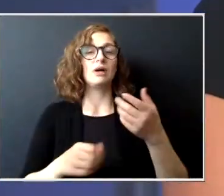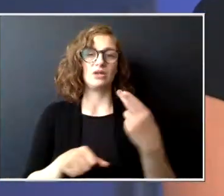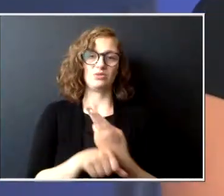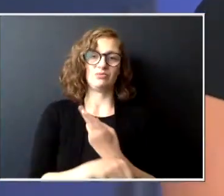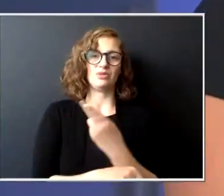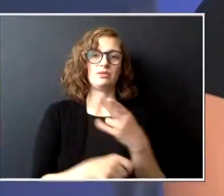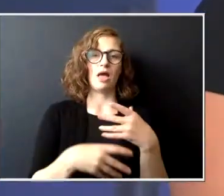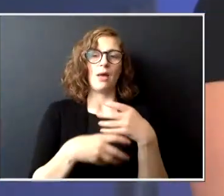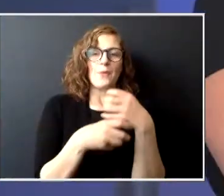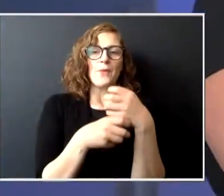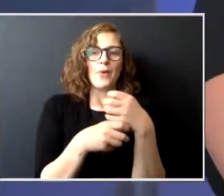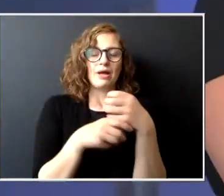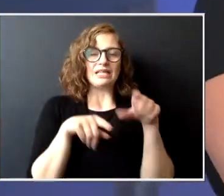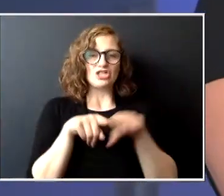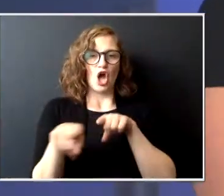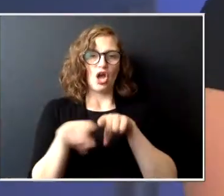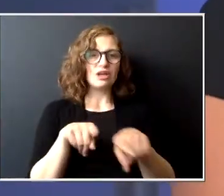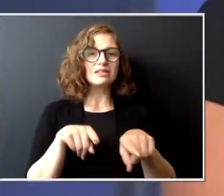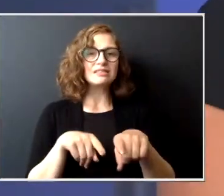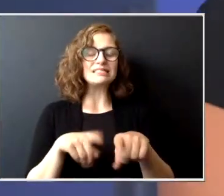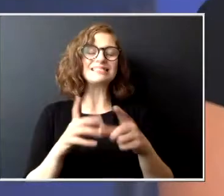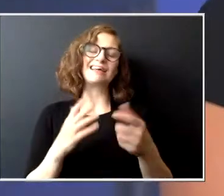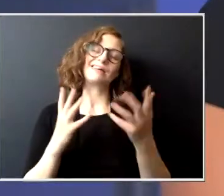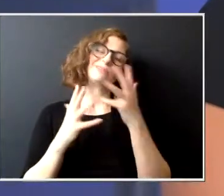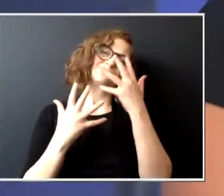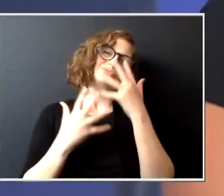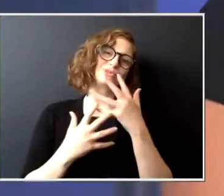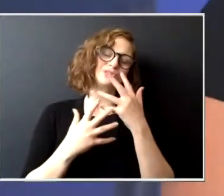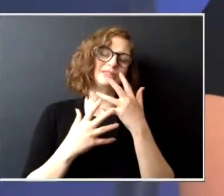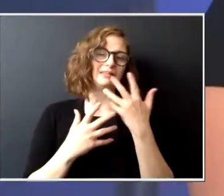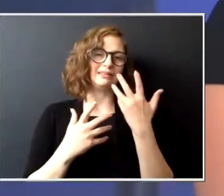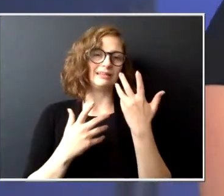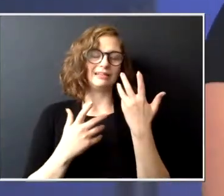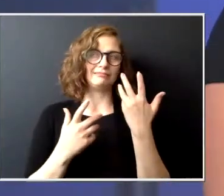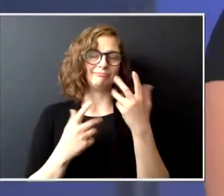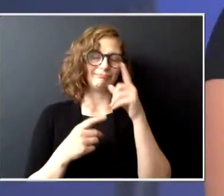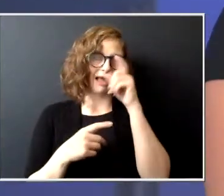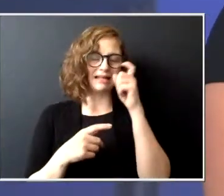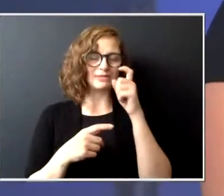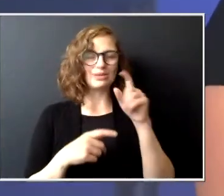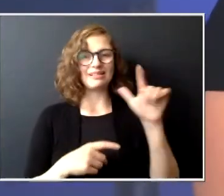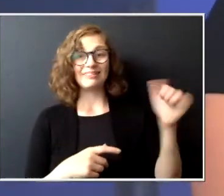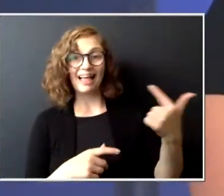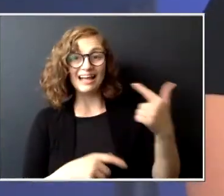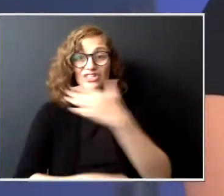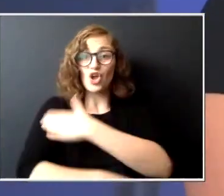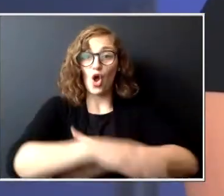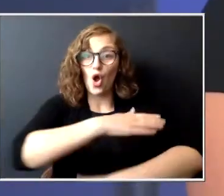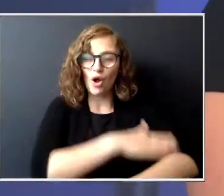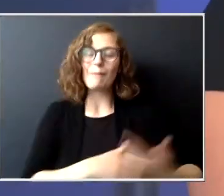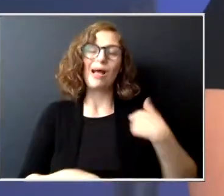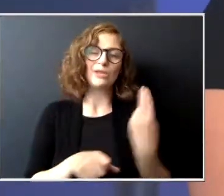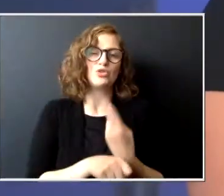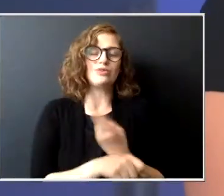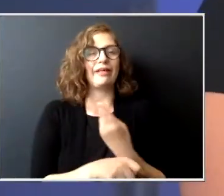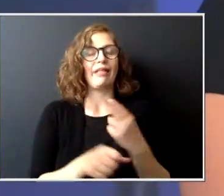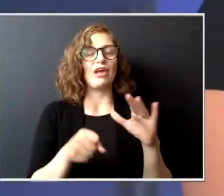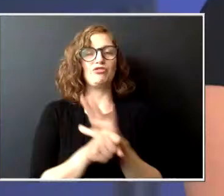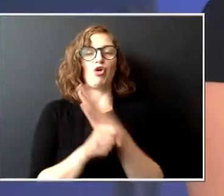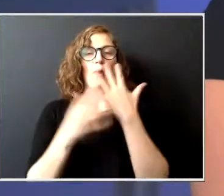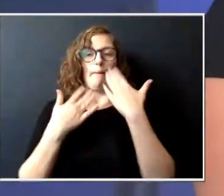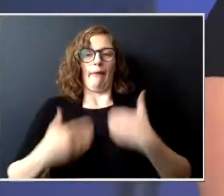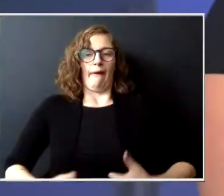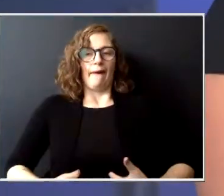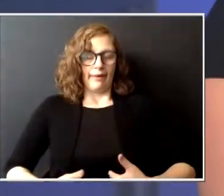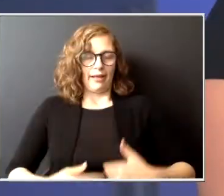it was both my legs and my arm, I got to basically wear full body for a year. And I listened to